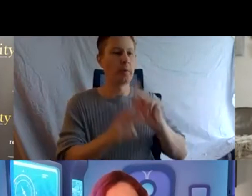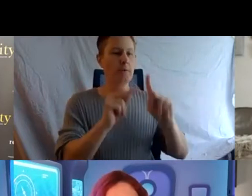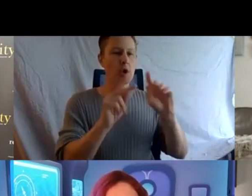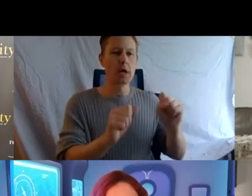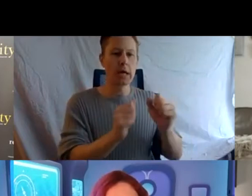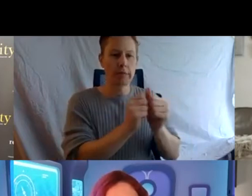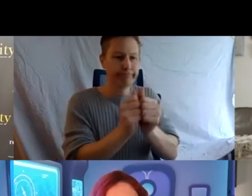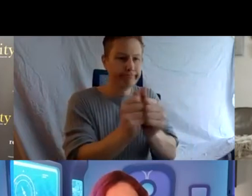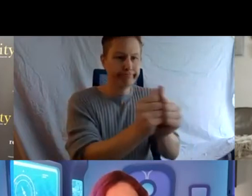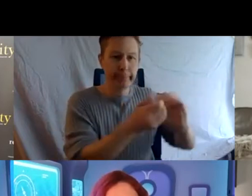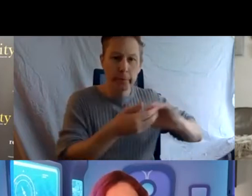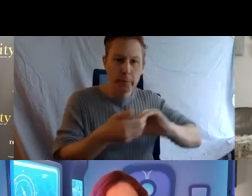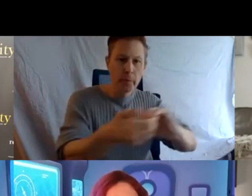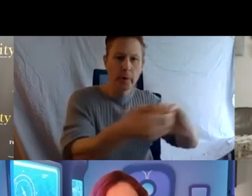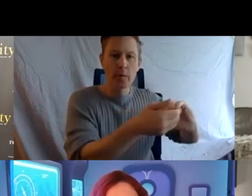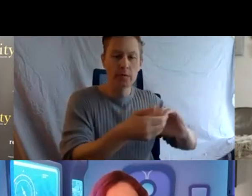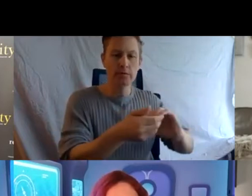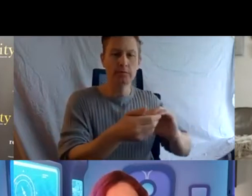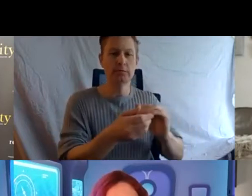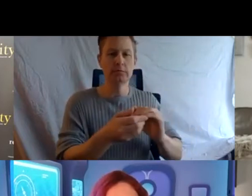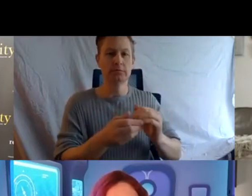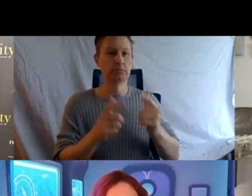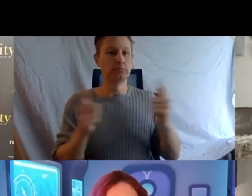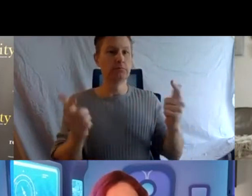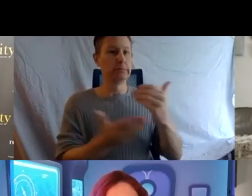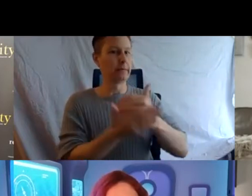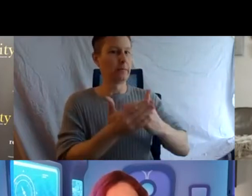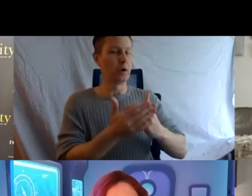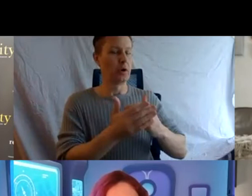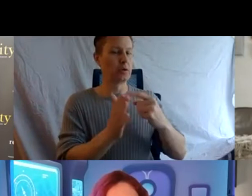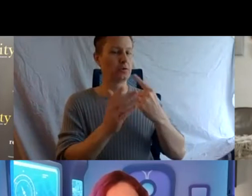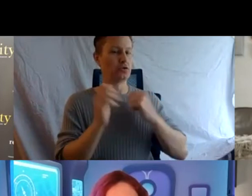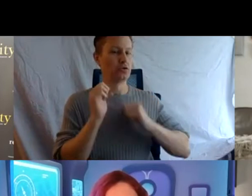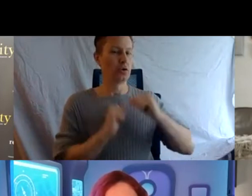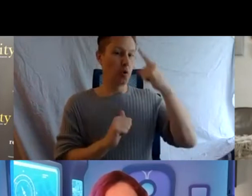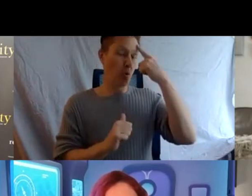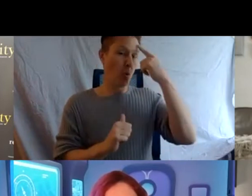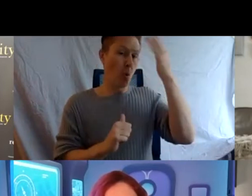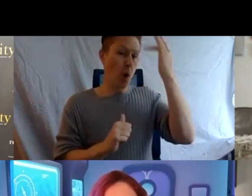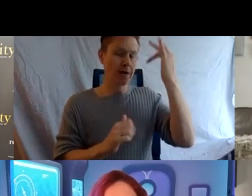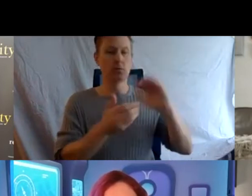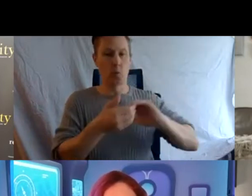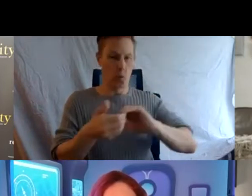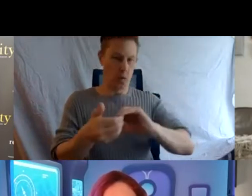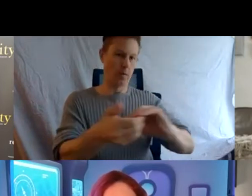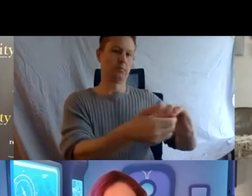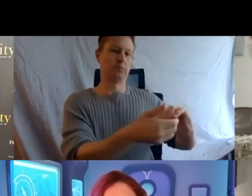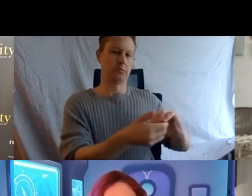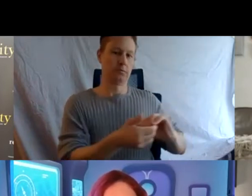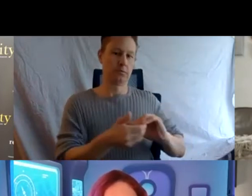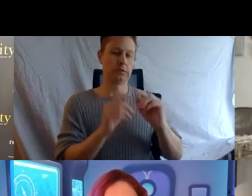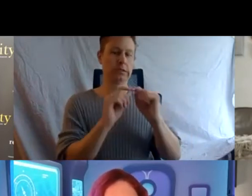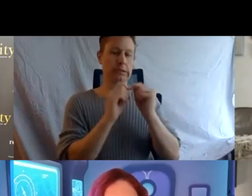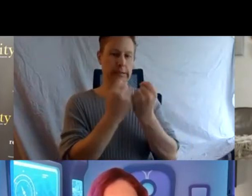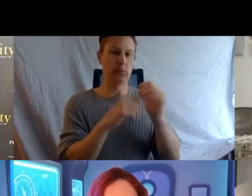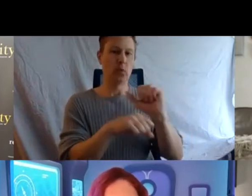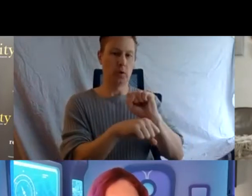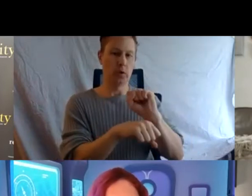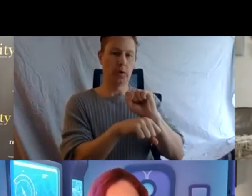of the big elements of the show, is that it's about teamwork, right? It's about working together, and it's